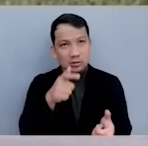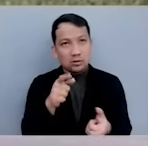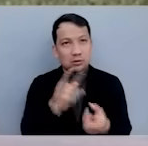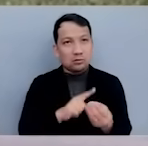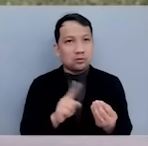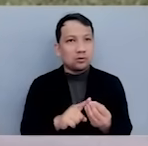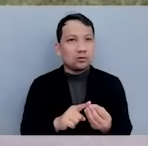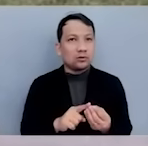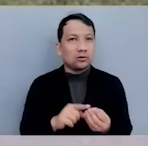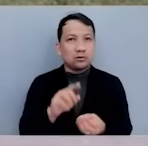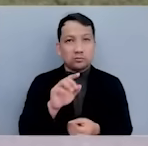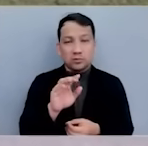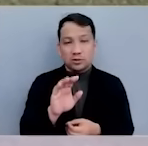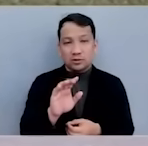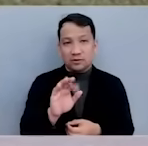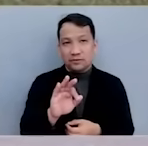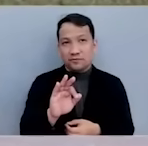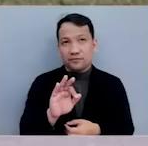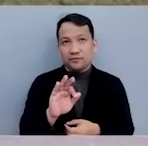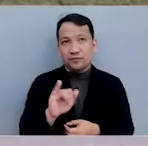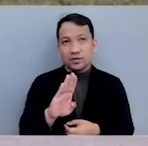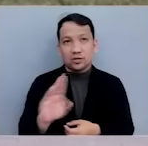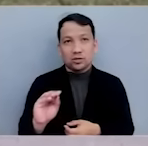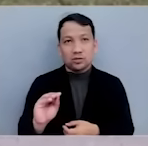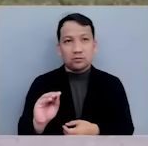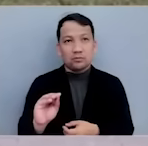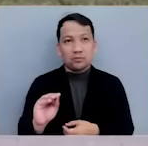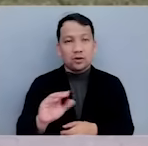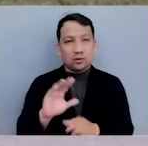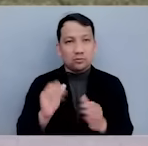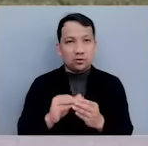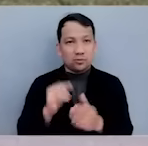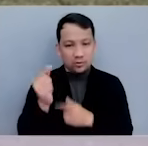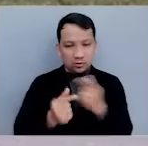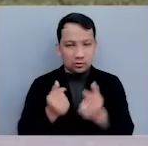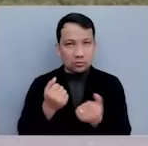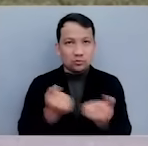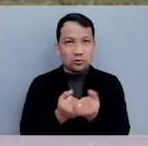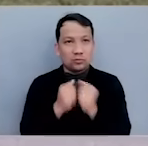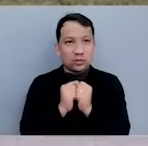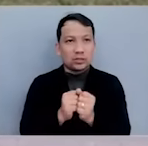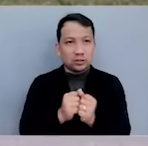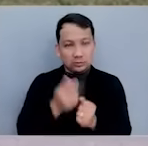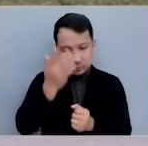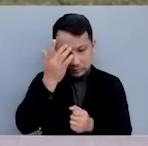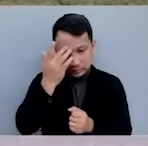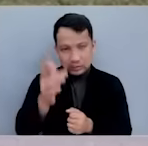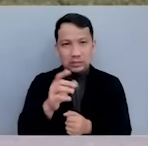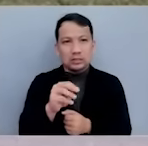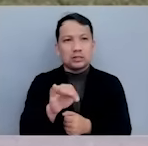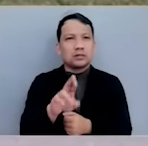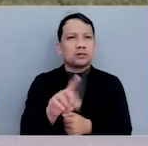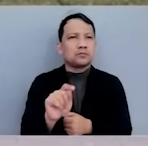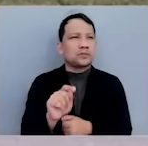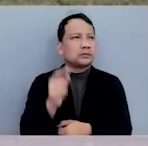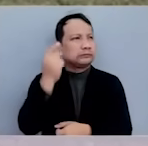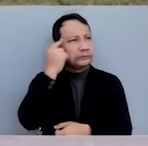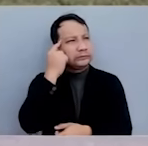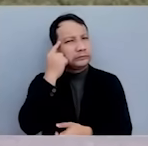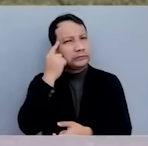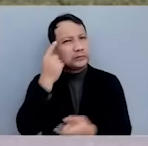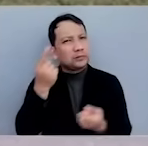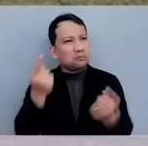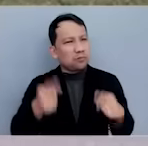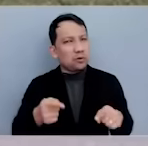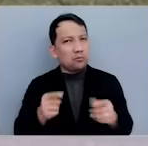World Cup as a global sponsor with Smart, we tried to think of epic, you know, as big as it gets. And